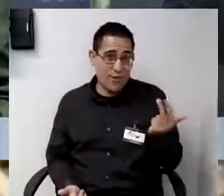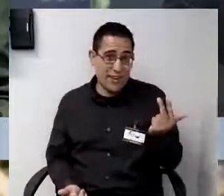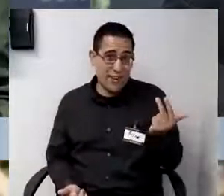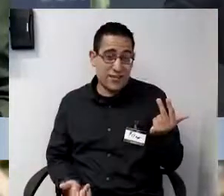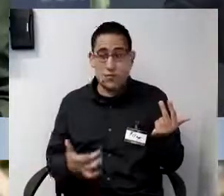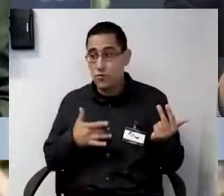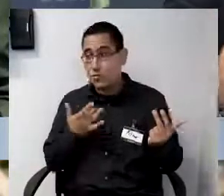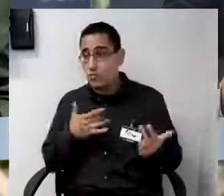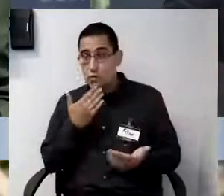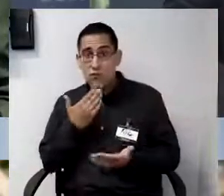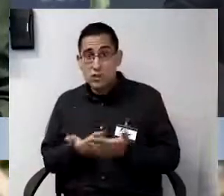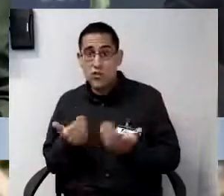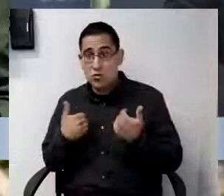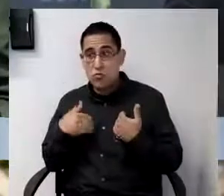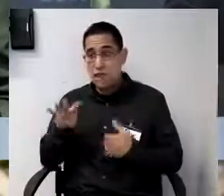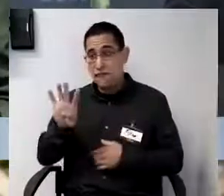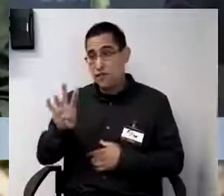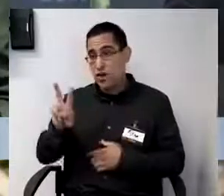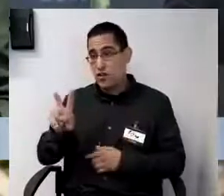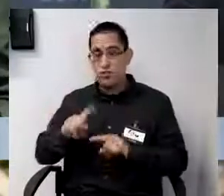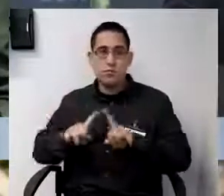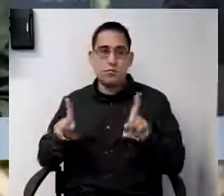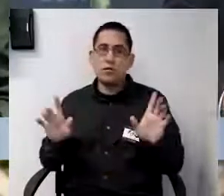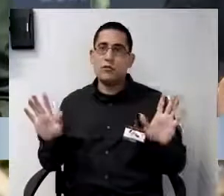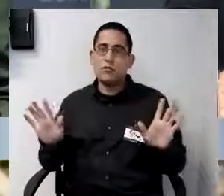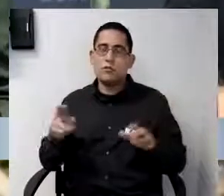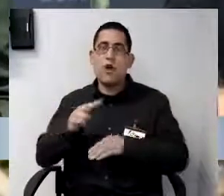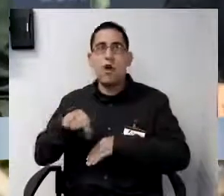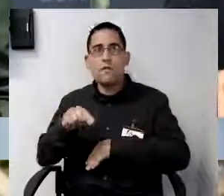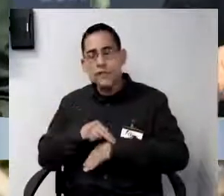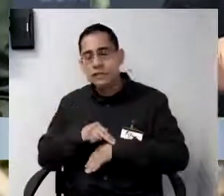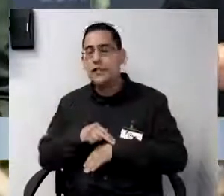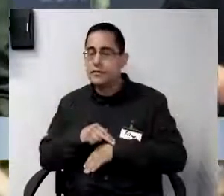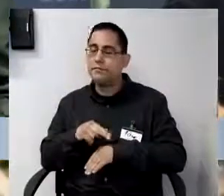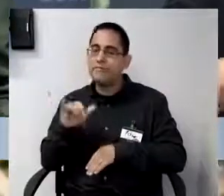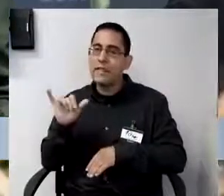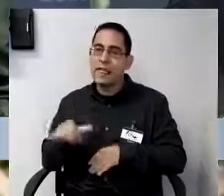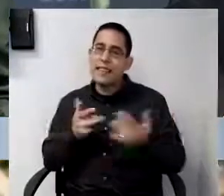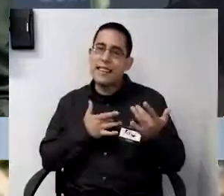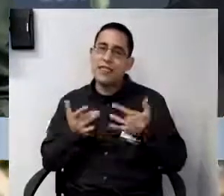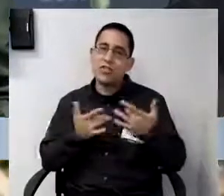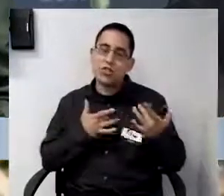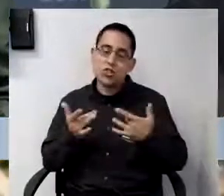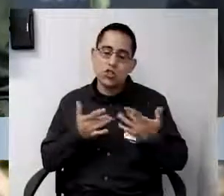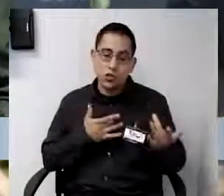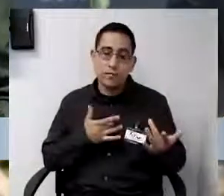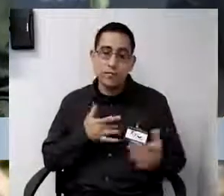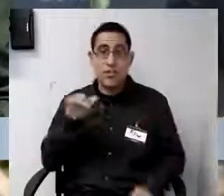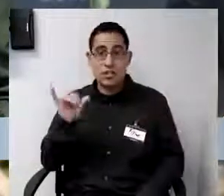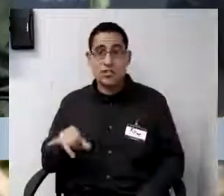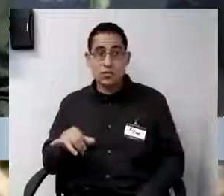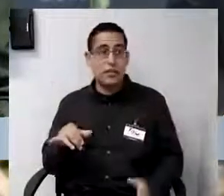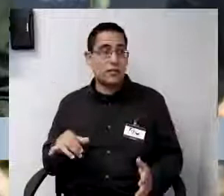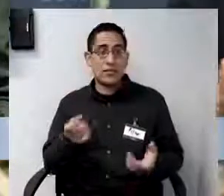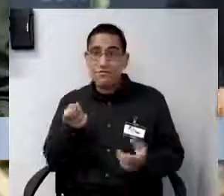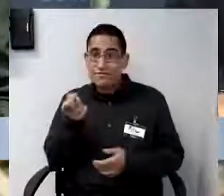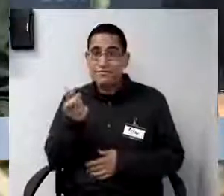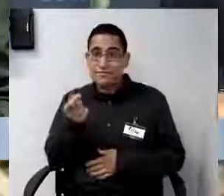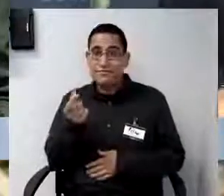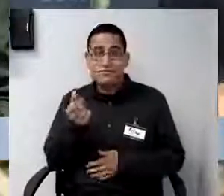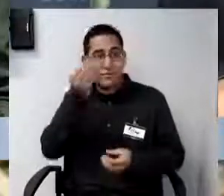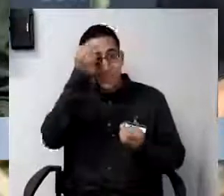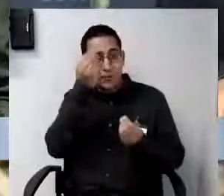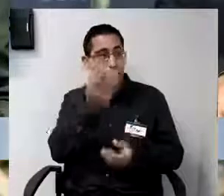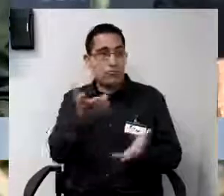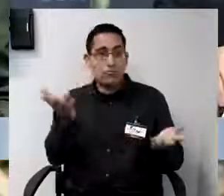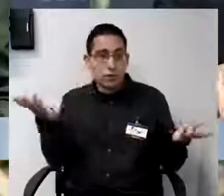but obviously that continues to be a concern. So that's a snapshot. I do